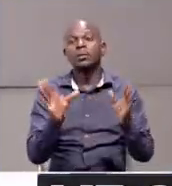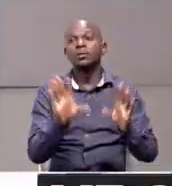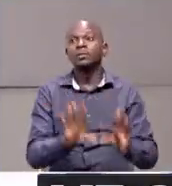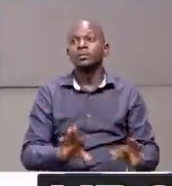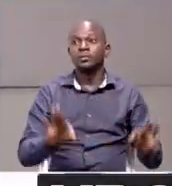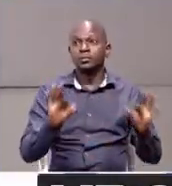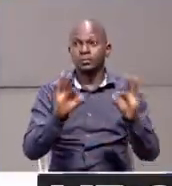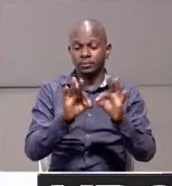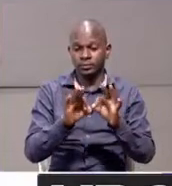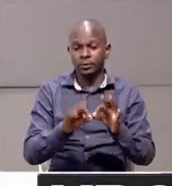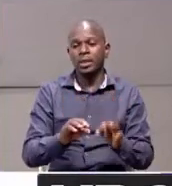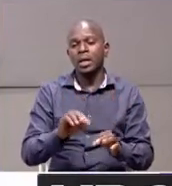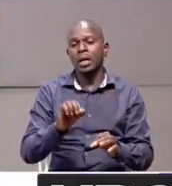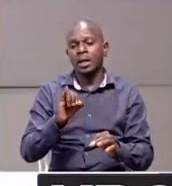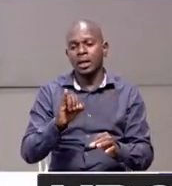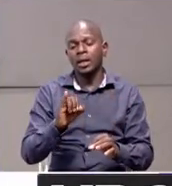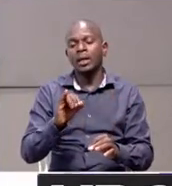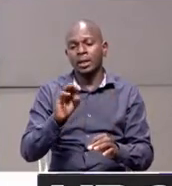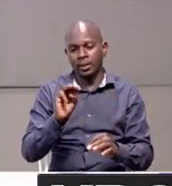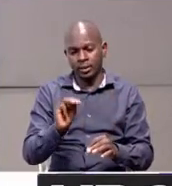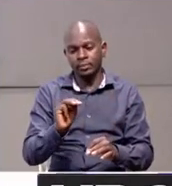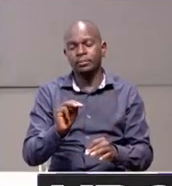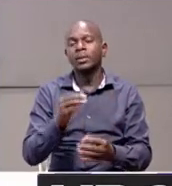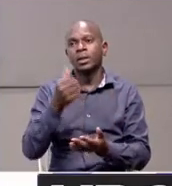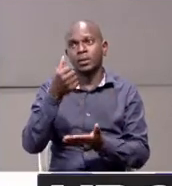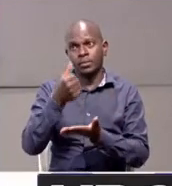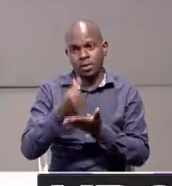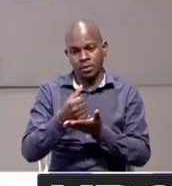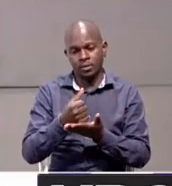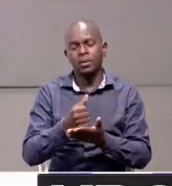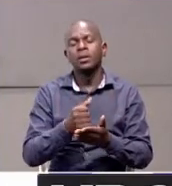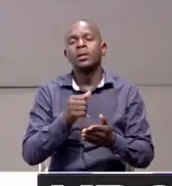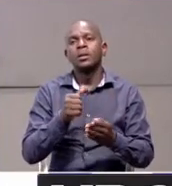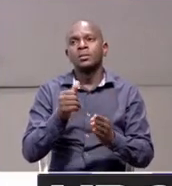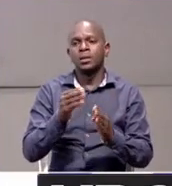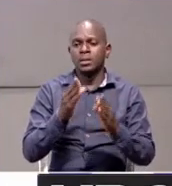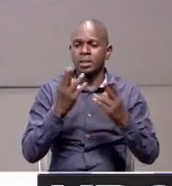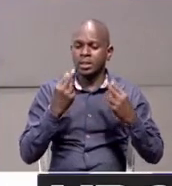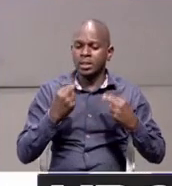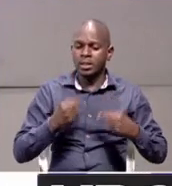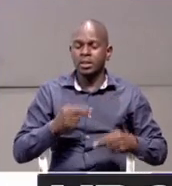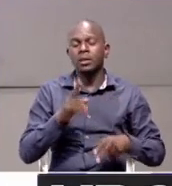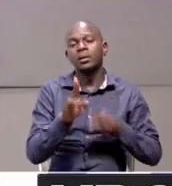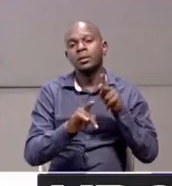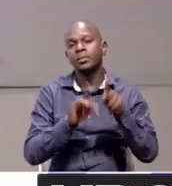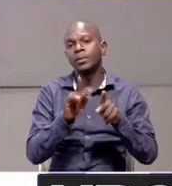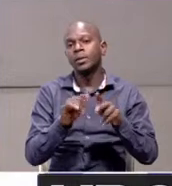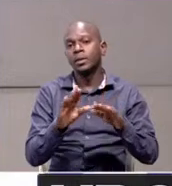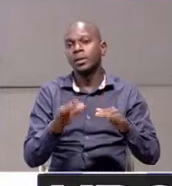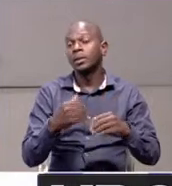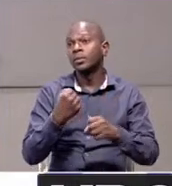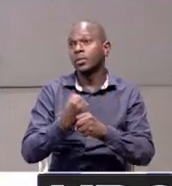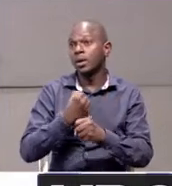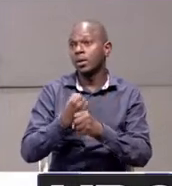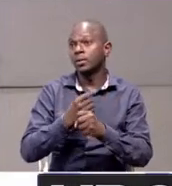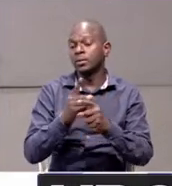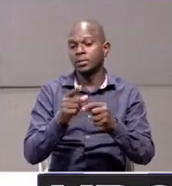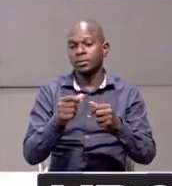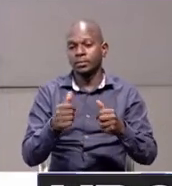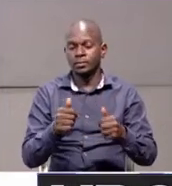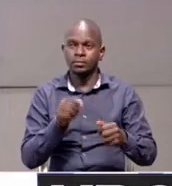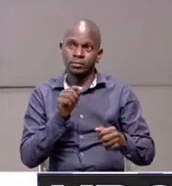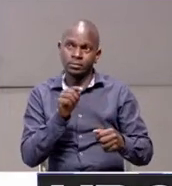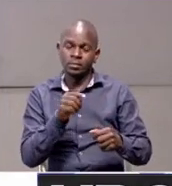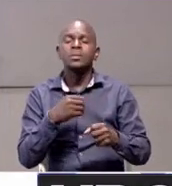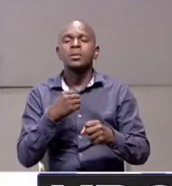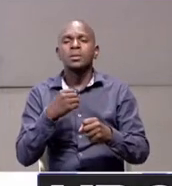I&M Bank, because we want to ensure that we have a healthy population, because it's a healthy population that can do work, and as a result of